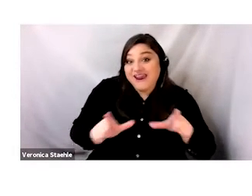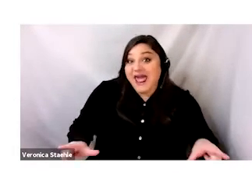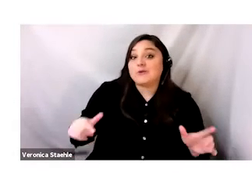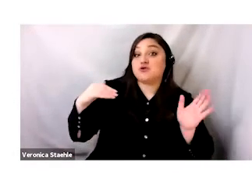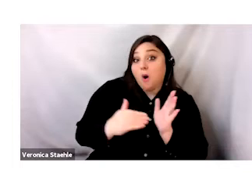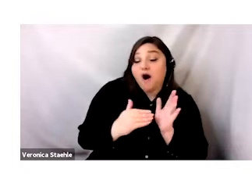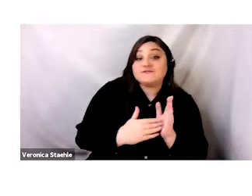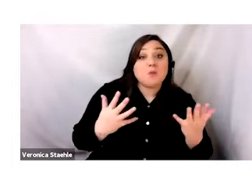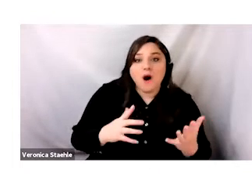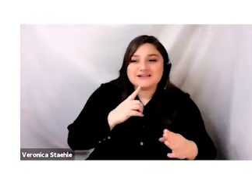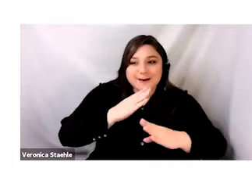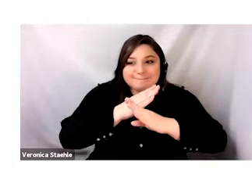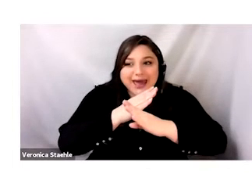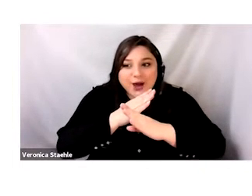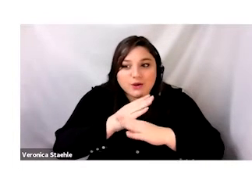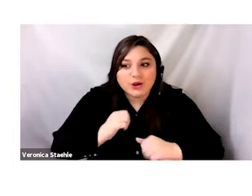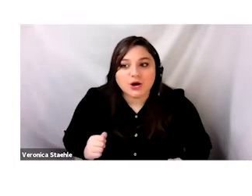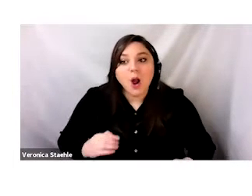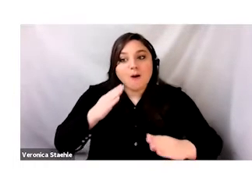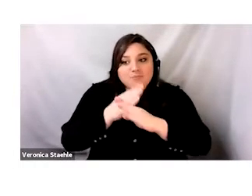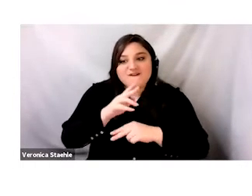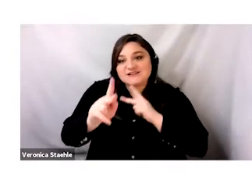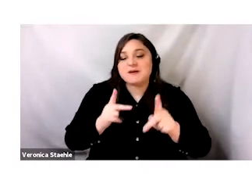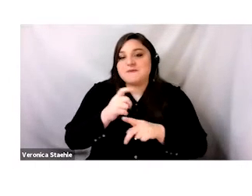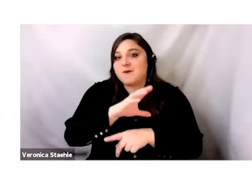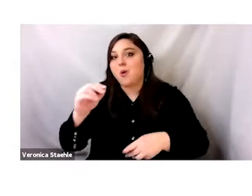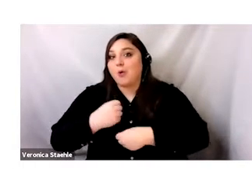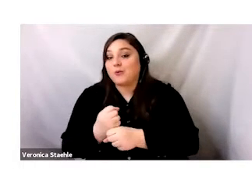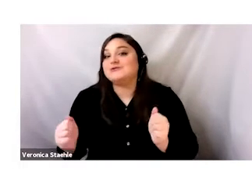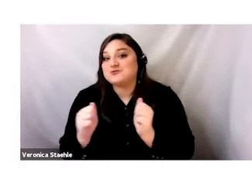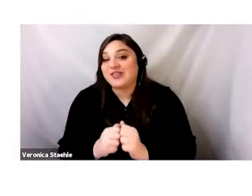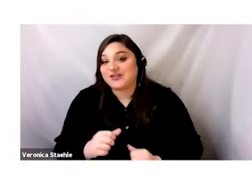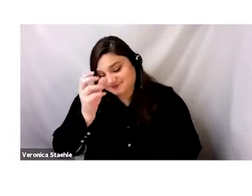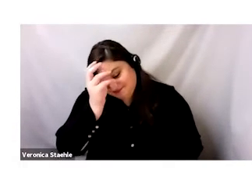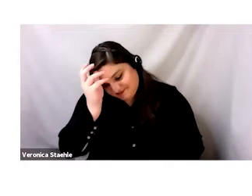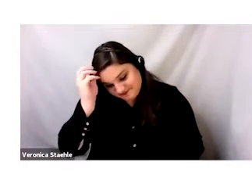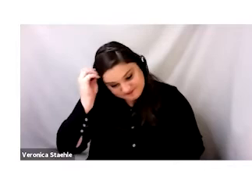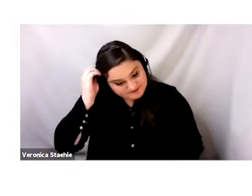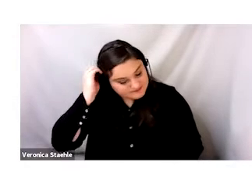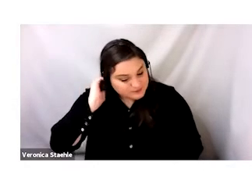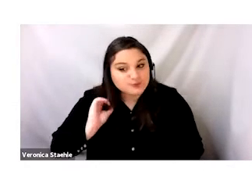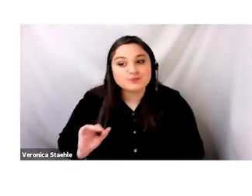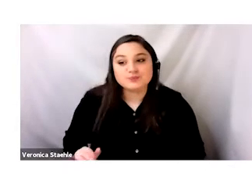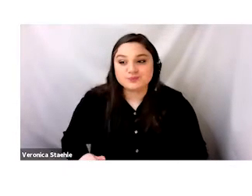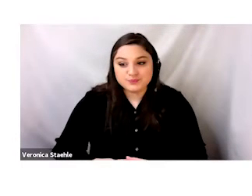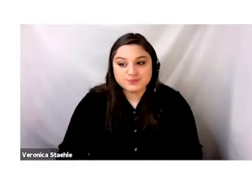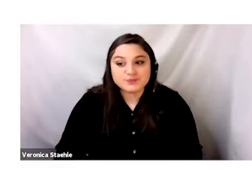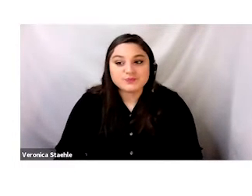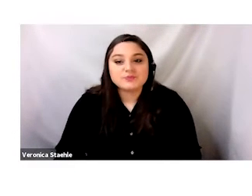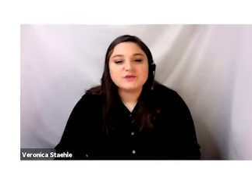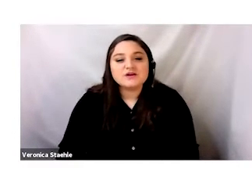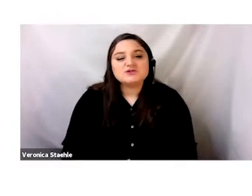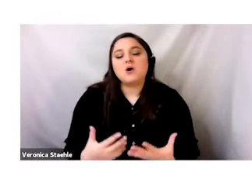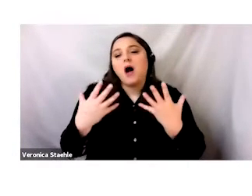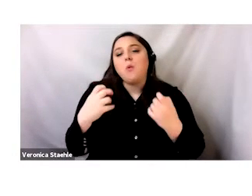to actually co-create and engage with one another. So I'm going to first just give you framing, because I've used this term a few times. You